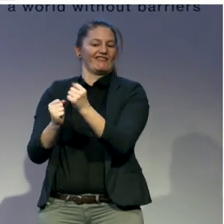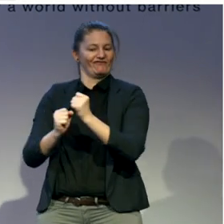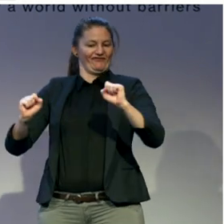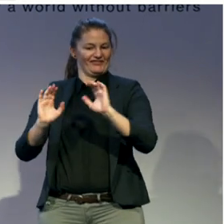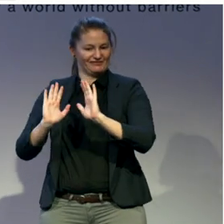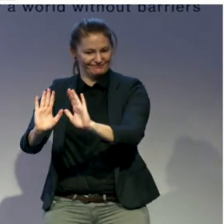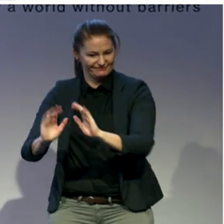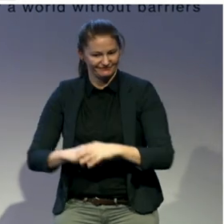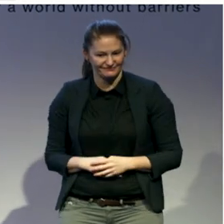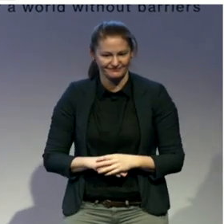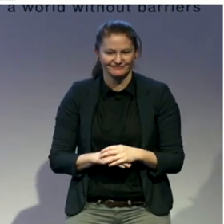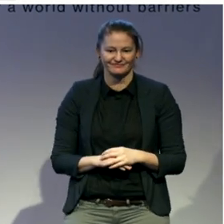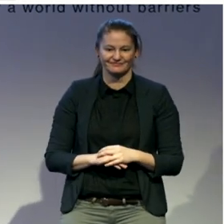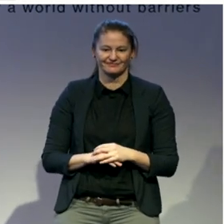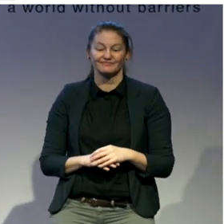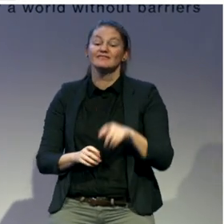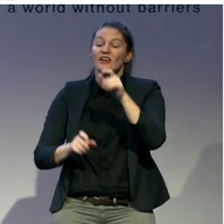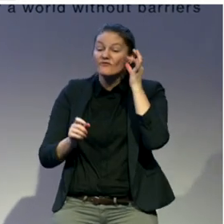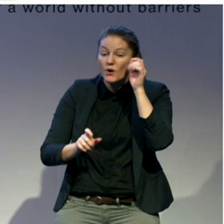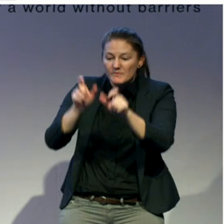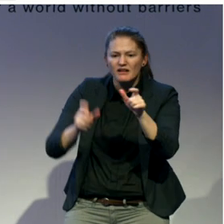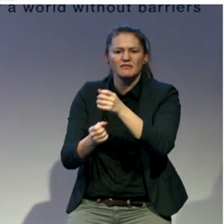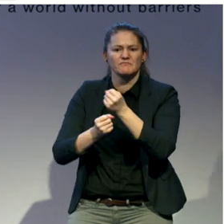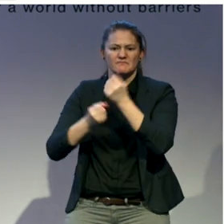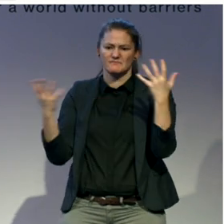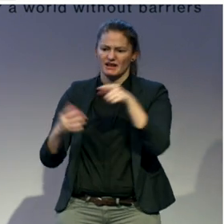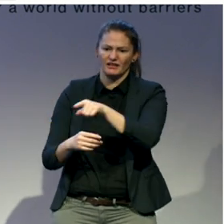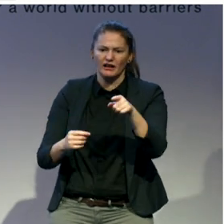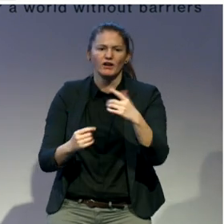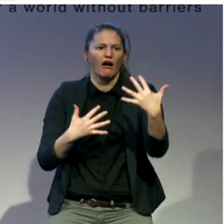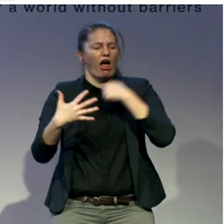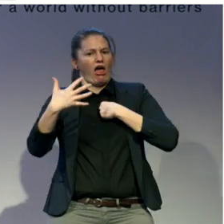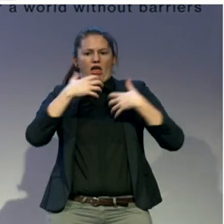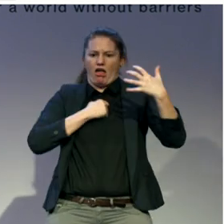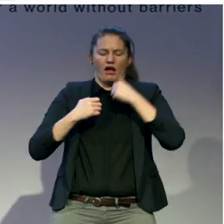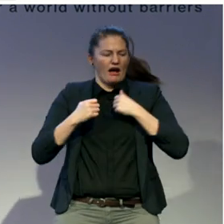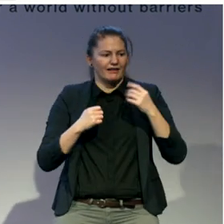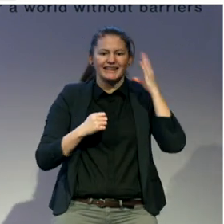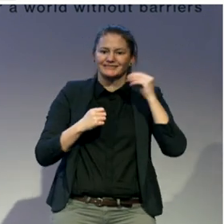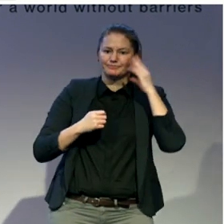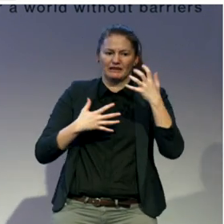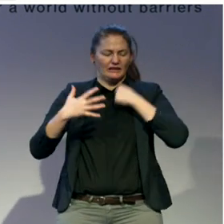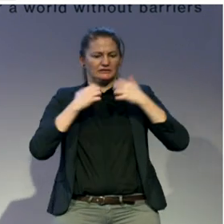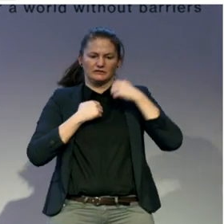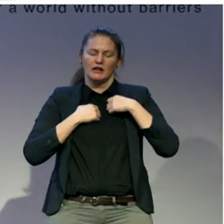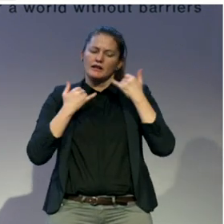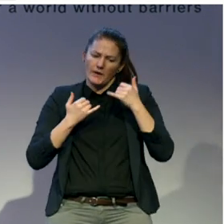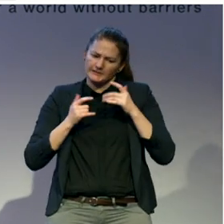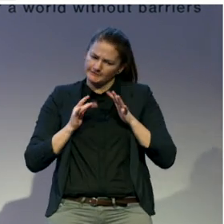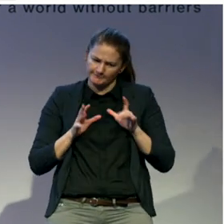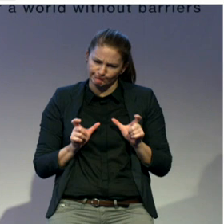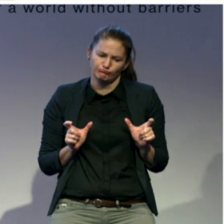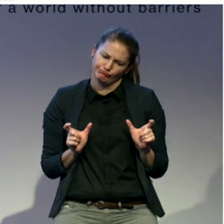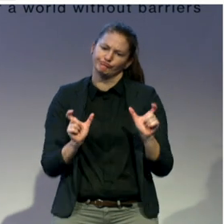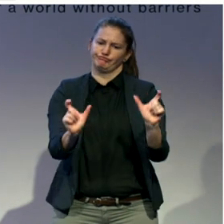We work to build up support system, including other services, family members, friends and peers. We want